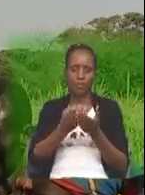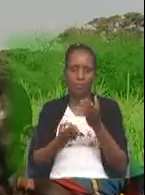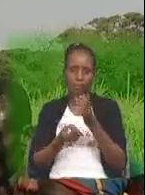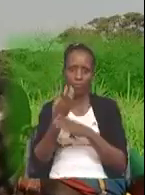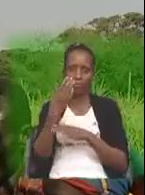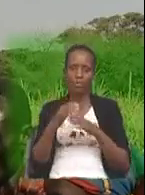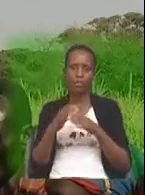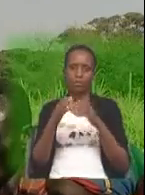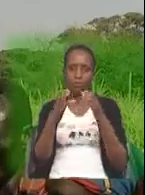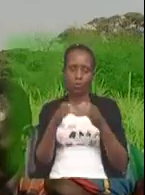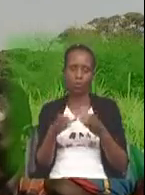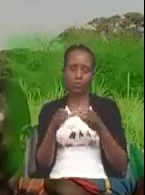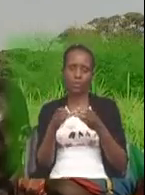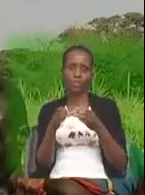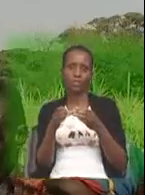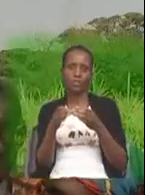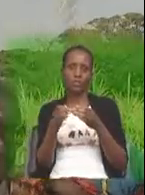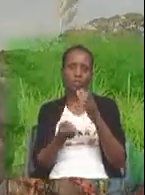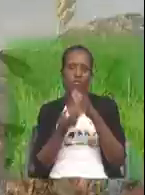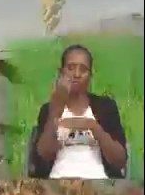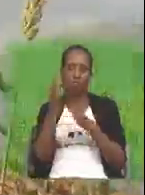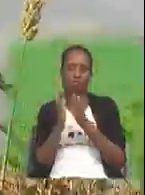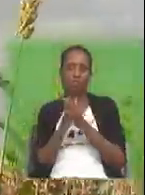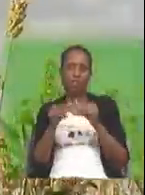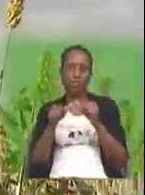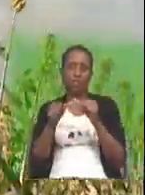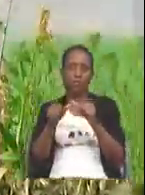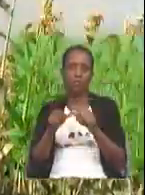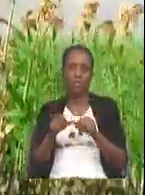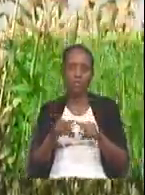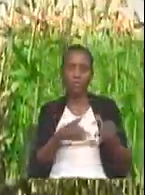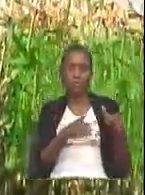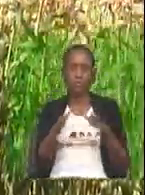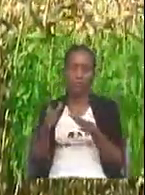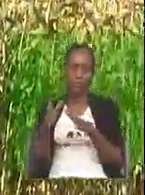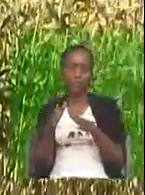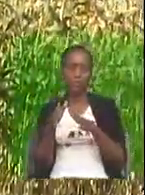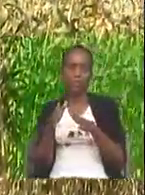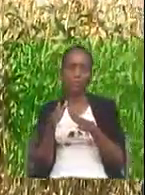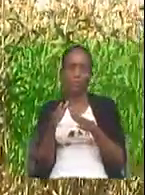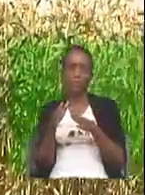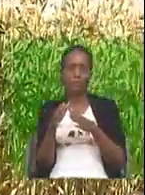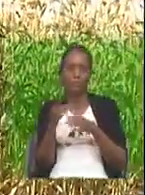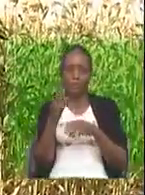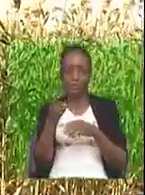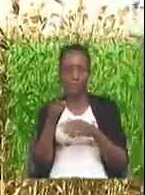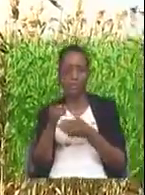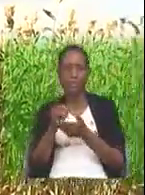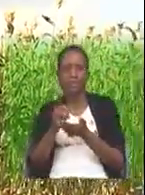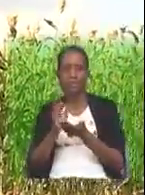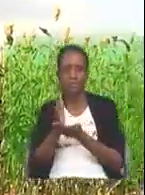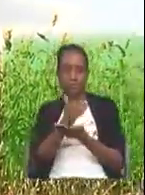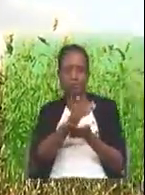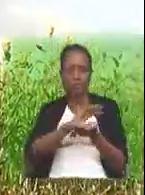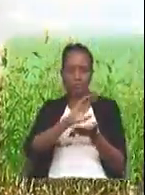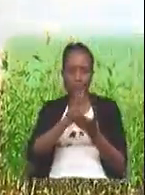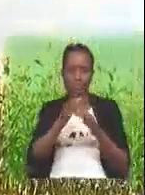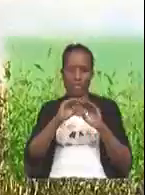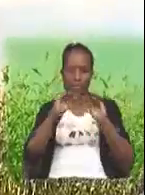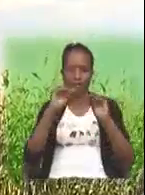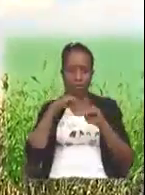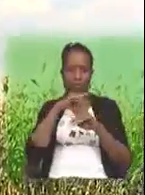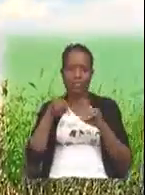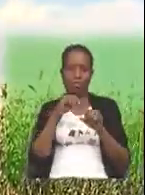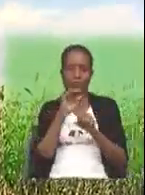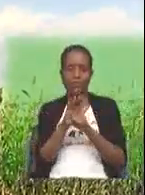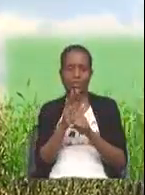groups to come up with a sustainability system of running the scheme. Revolving fund imetufunza mambo mingi.